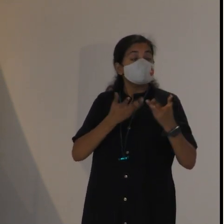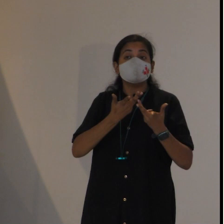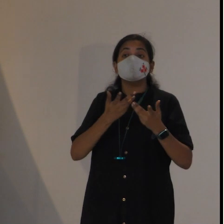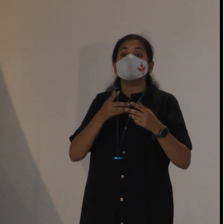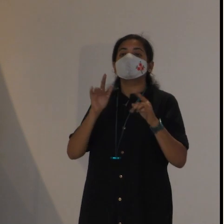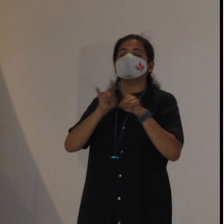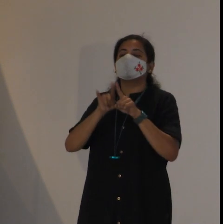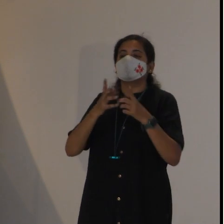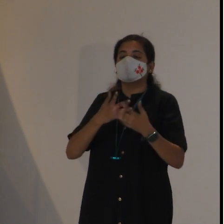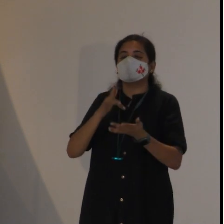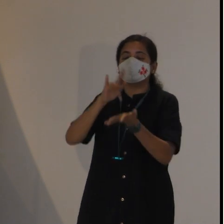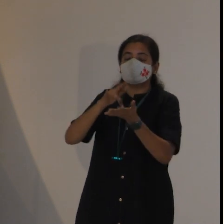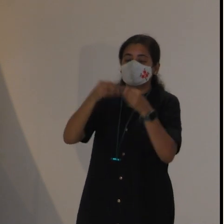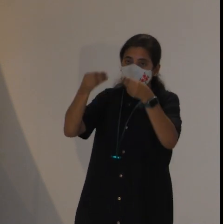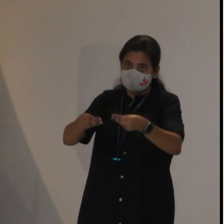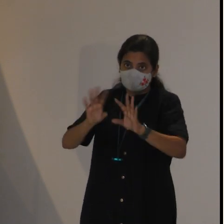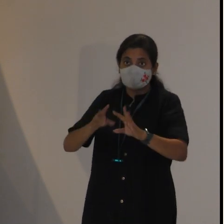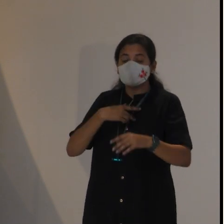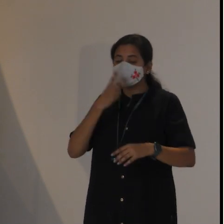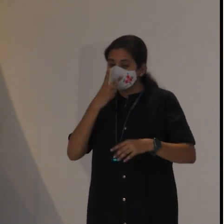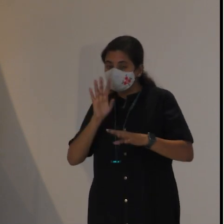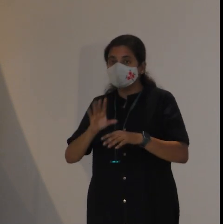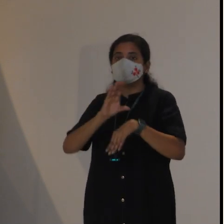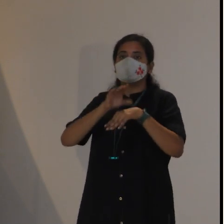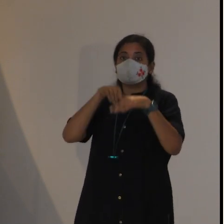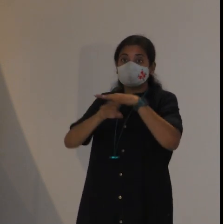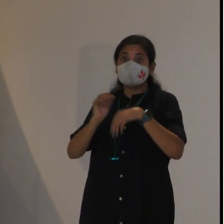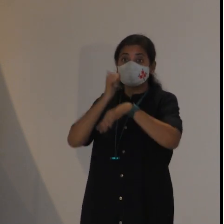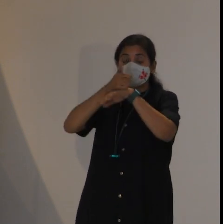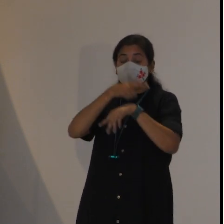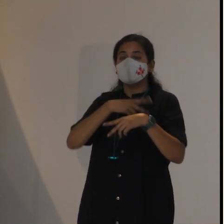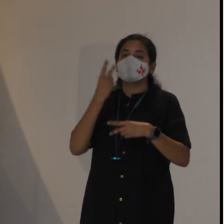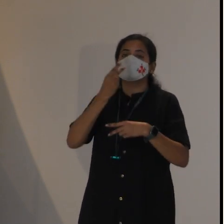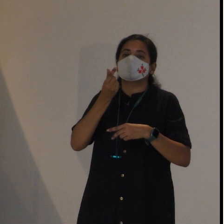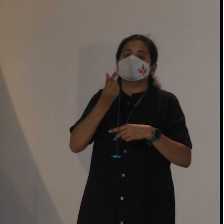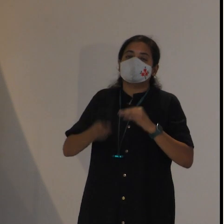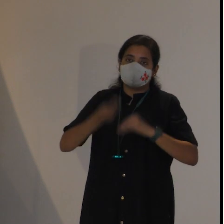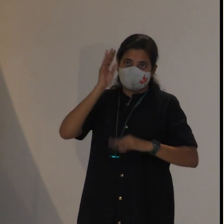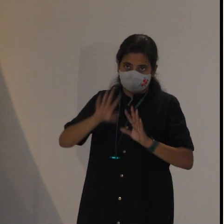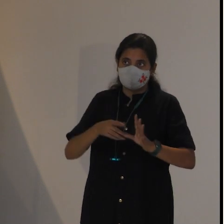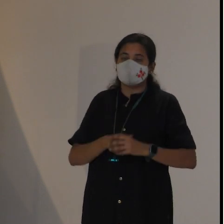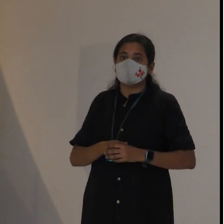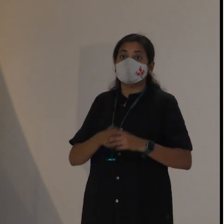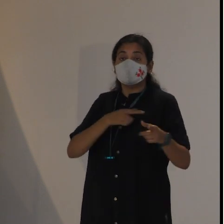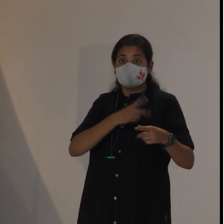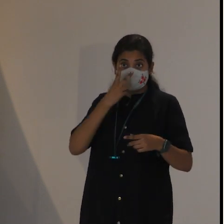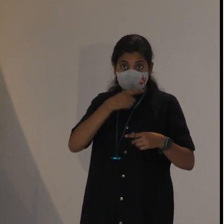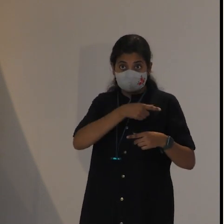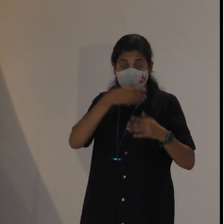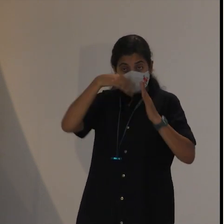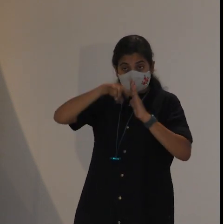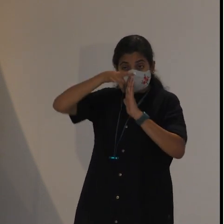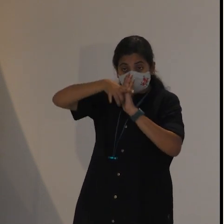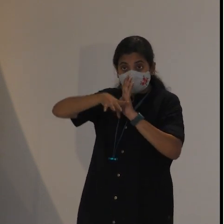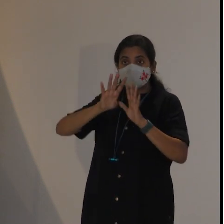on the altar. They would be seen only by priests and altar boys. Right? And today now they're in the museum. Everyone can see the amount of detail and